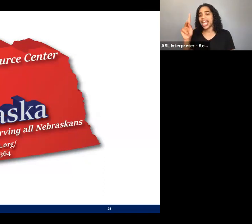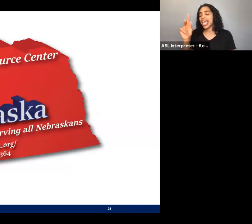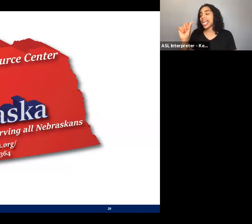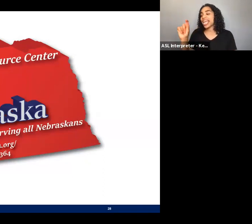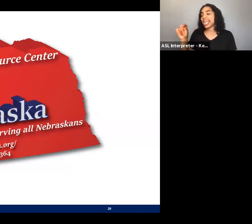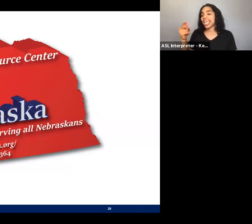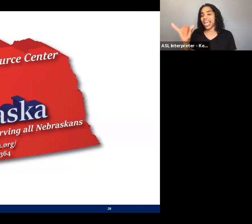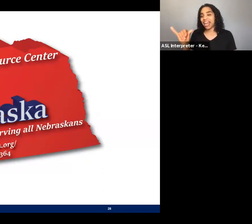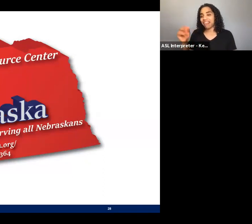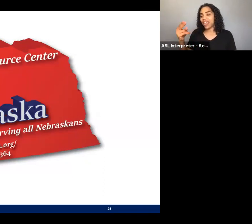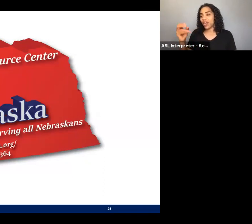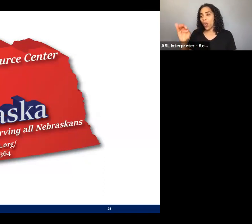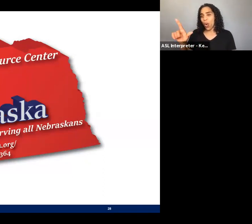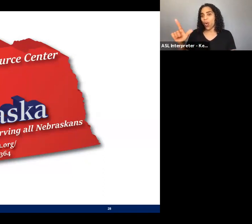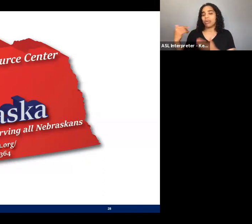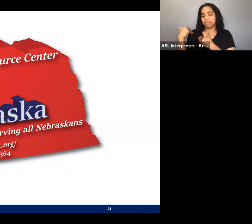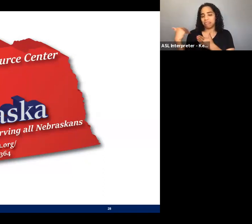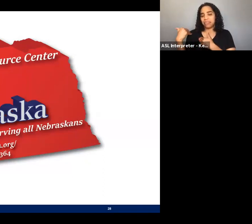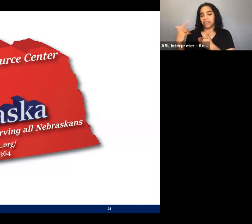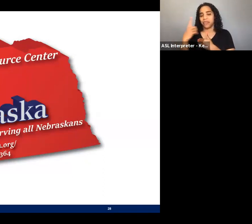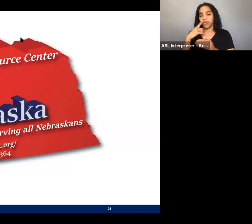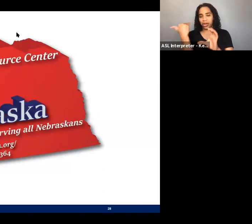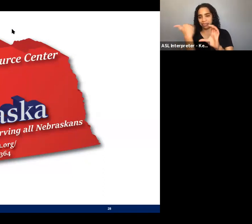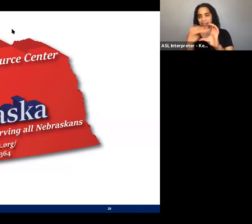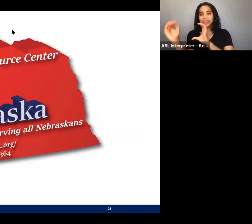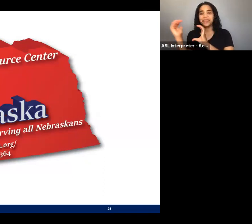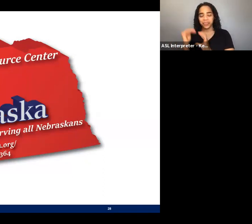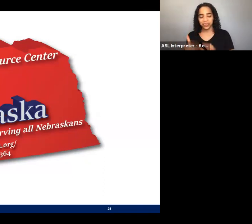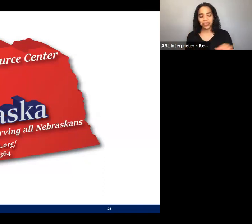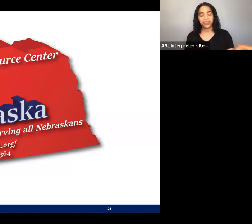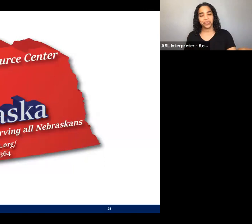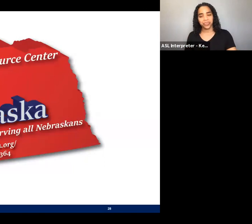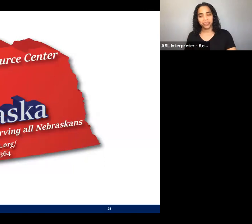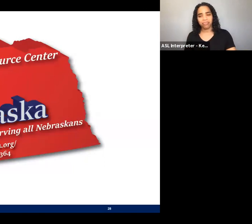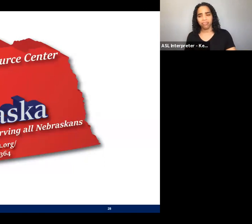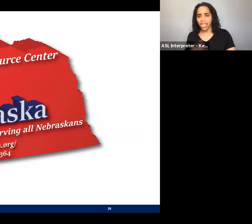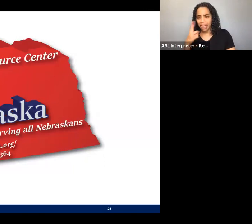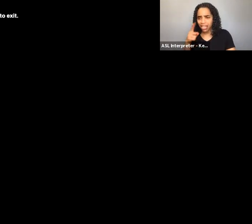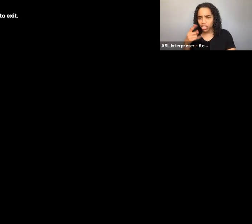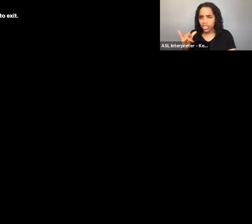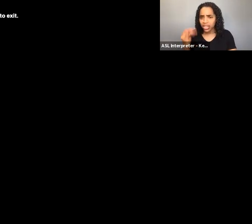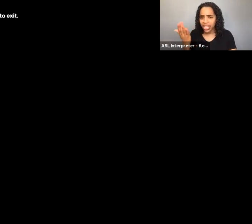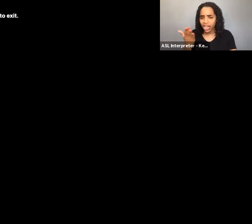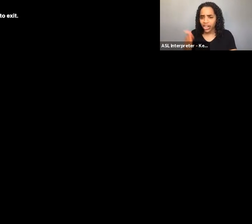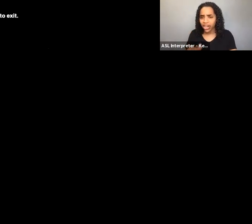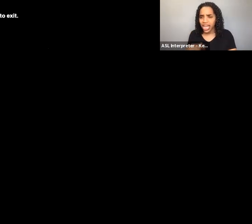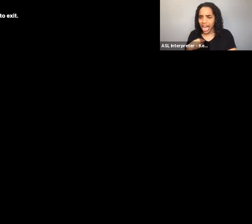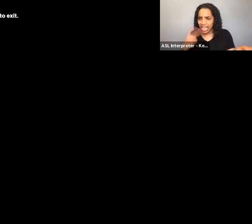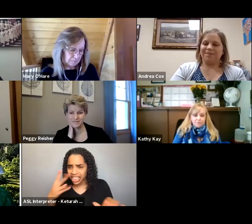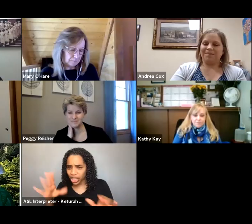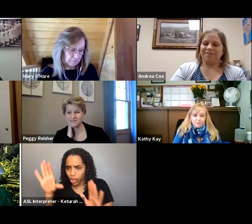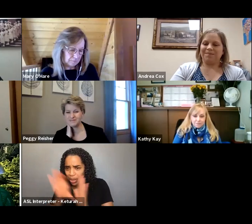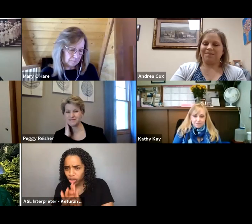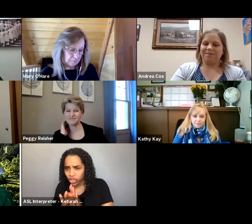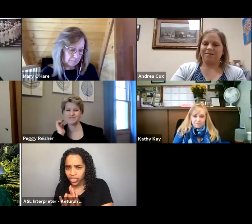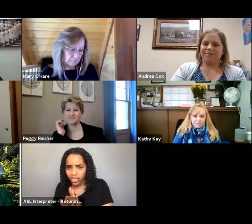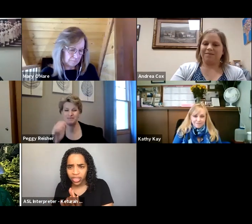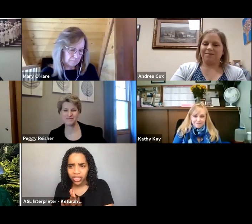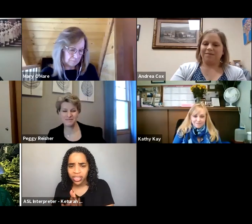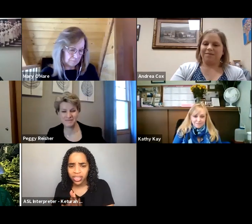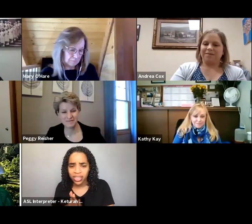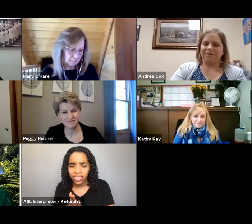be sending out emails. I think she's still on. I just see a picture of her.